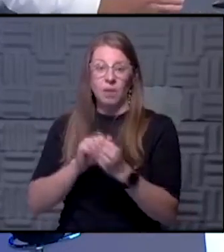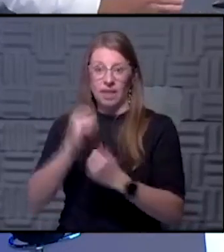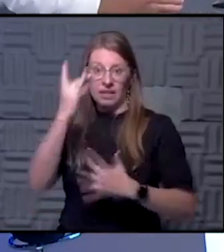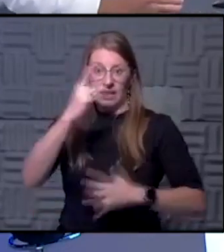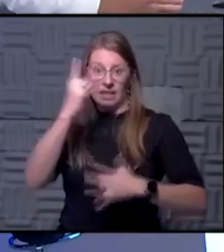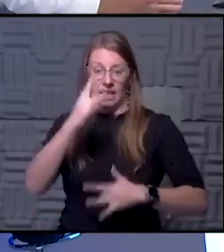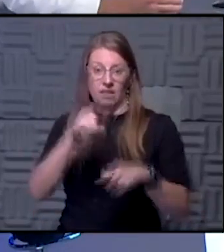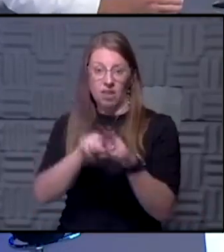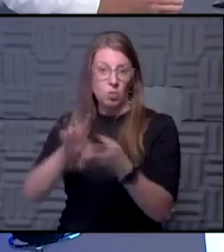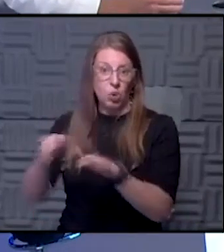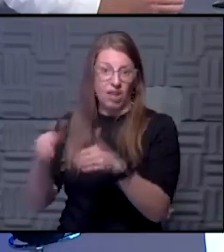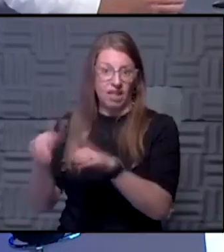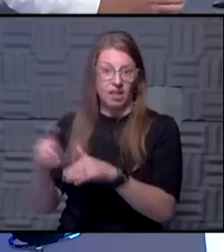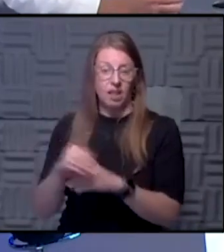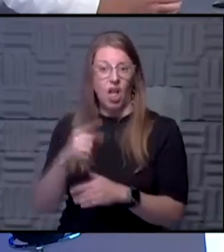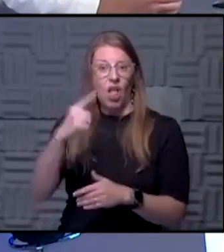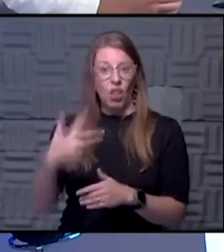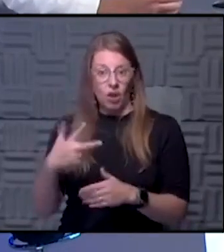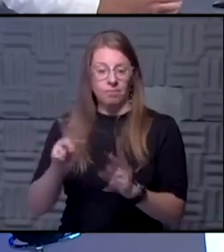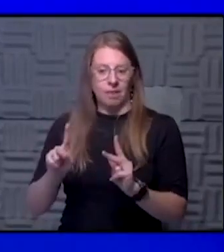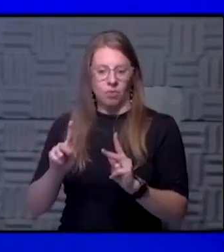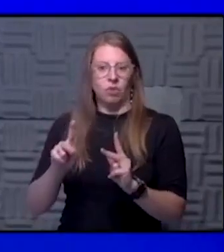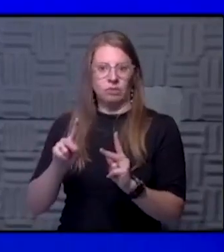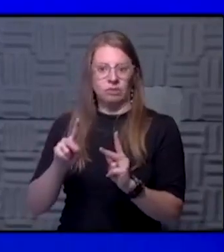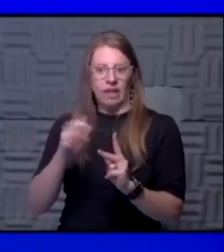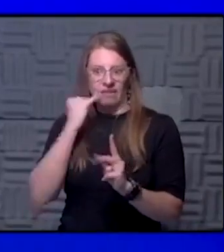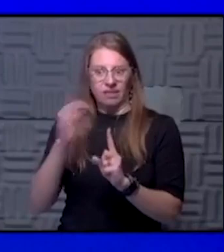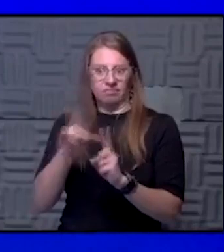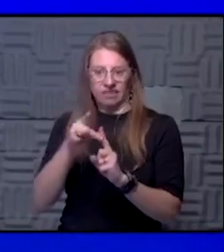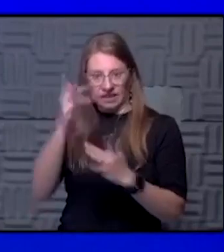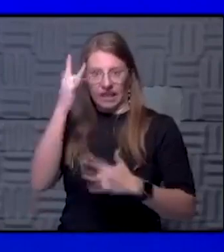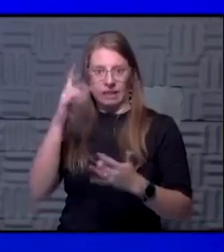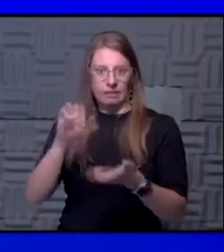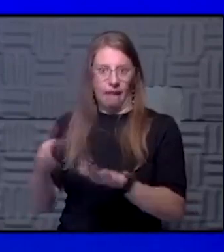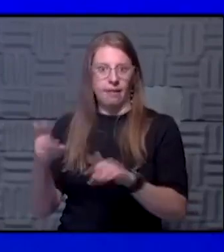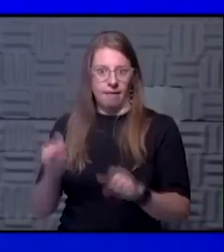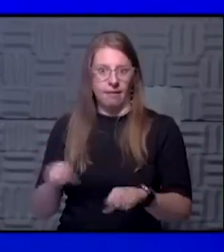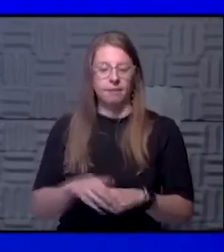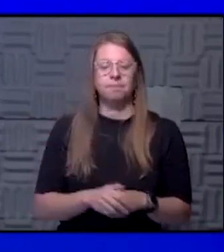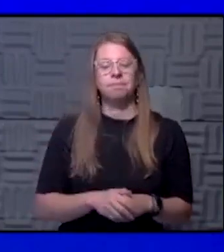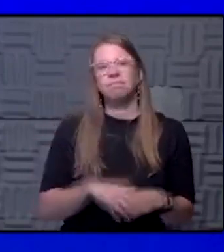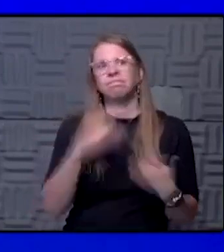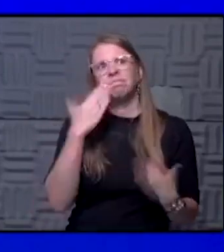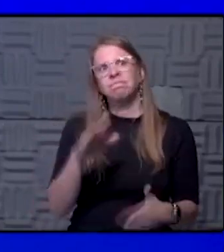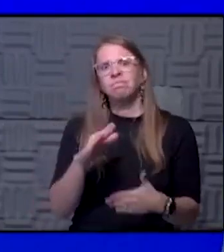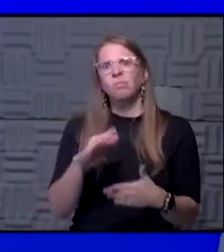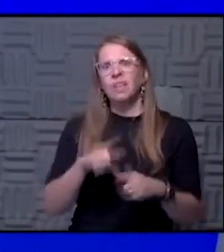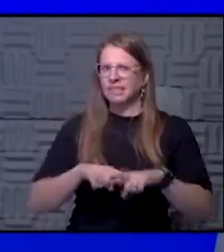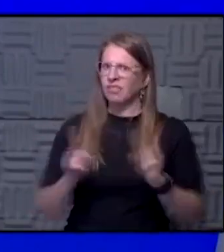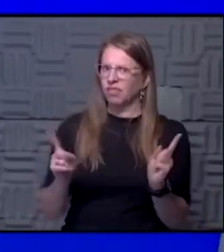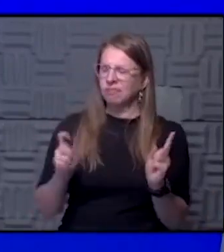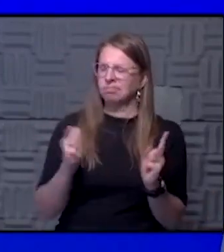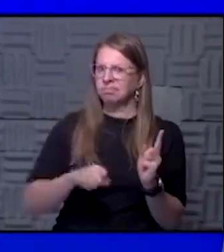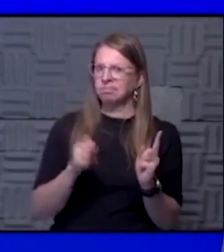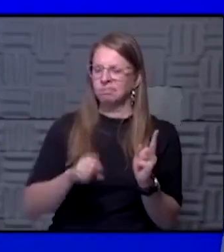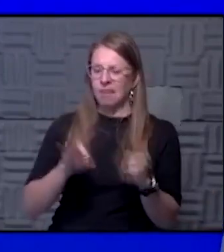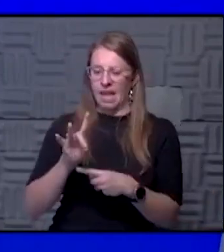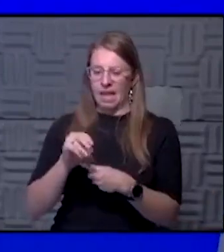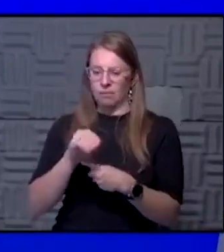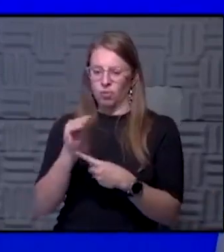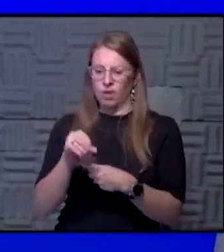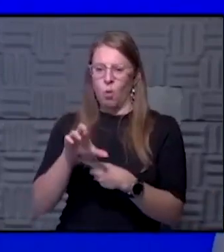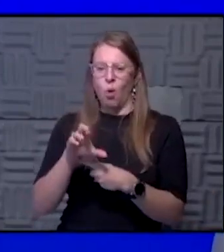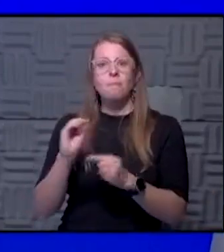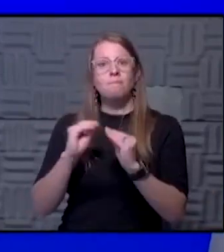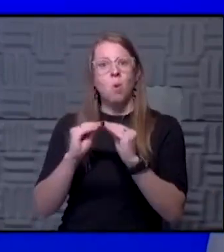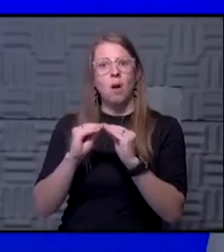mortality. Absolutely, a third of the people can die with that. I don't really know. It is different. We have said that 80% or more of the